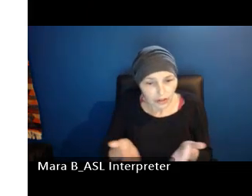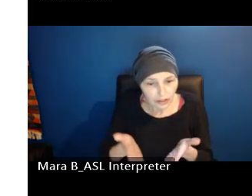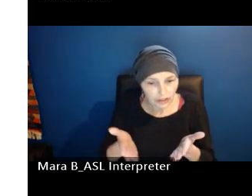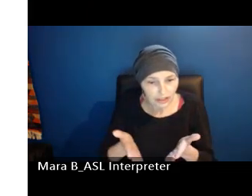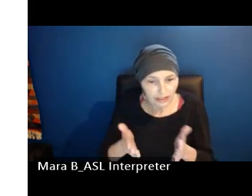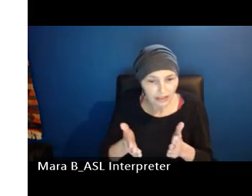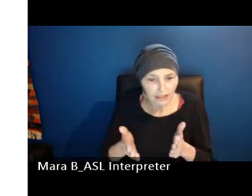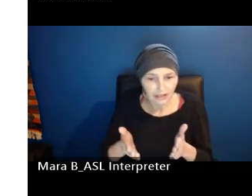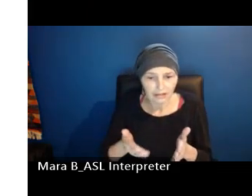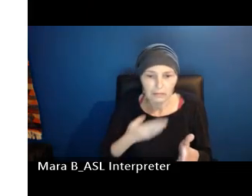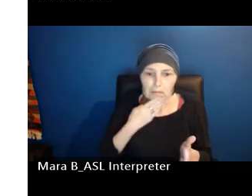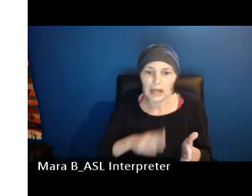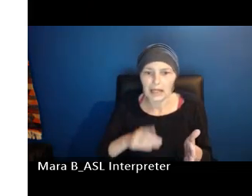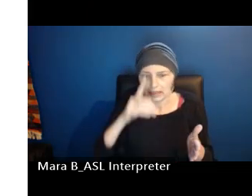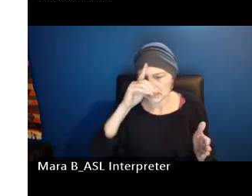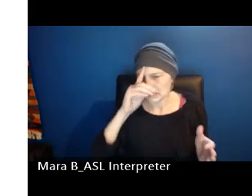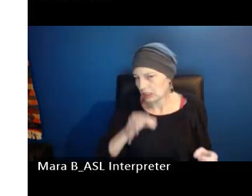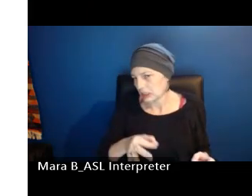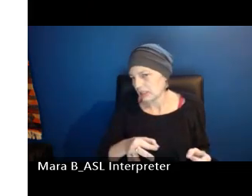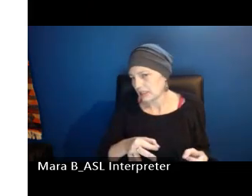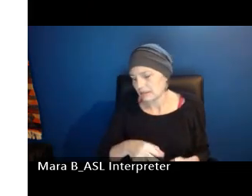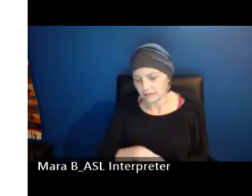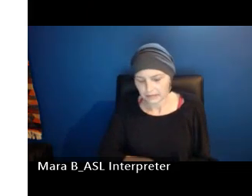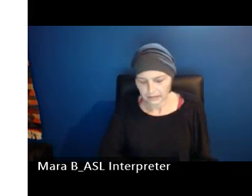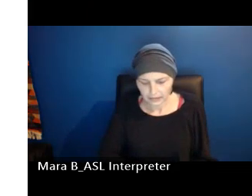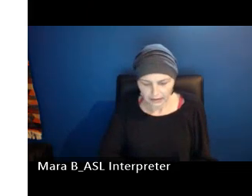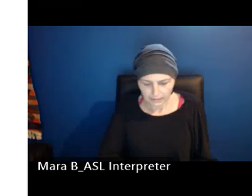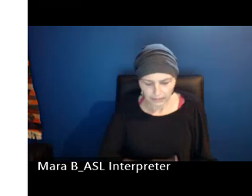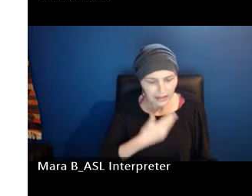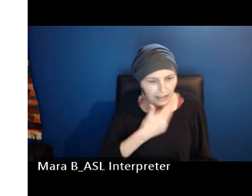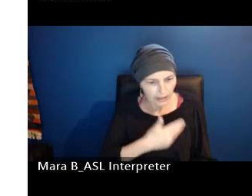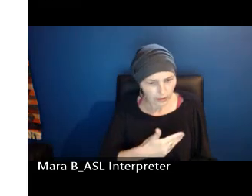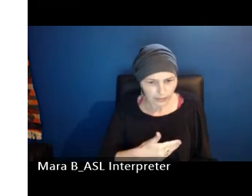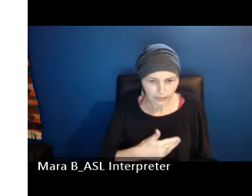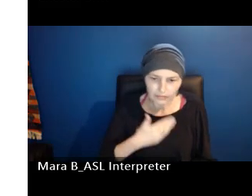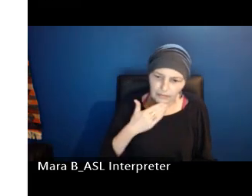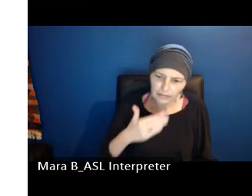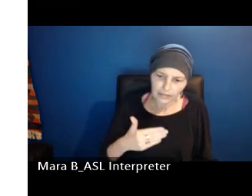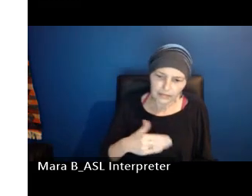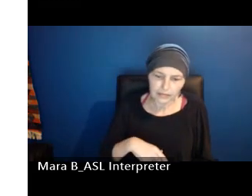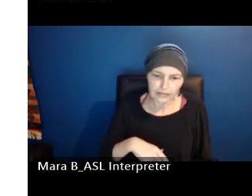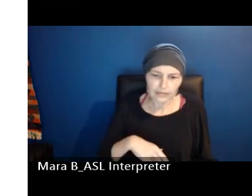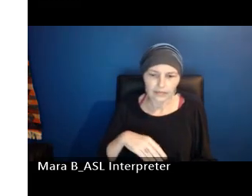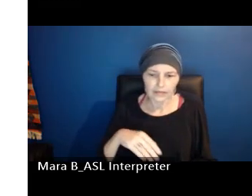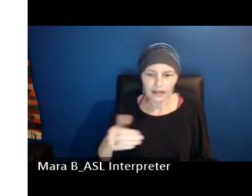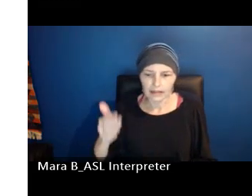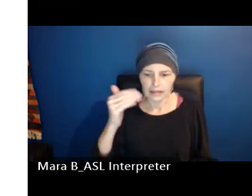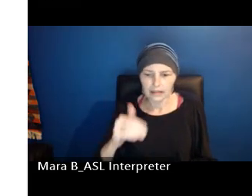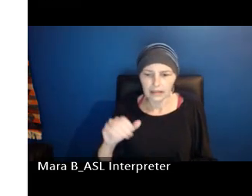Thank you. Thank you. Our next speaker is Sissel DeSoond.